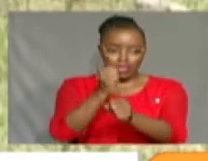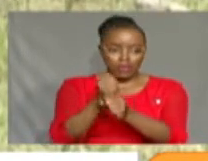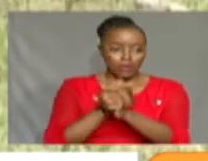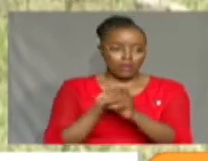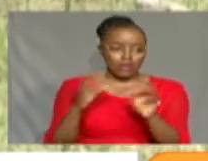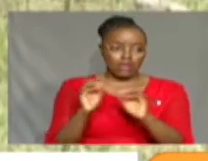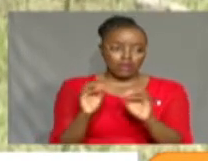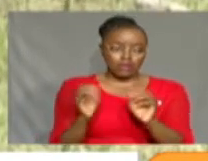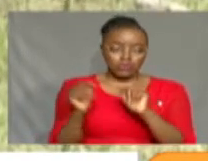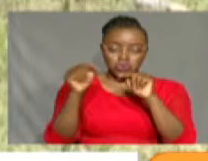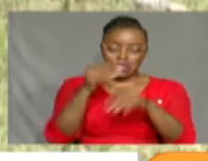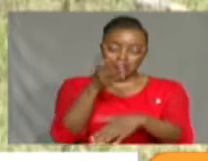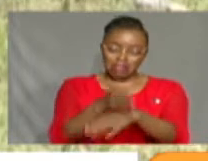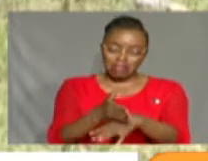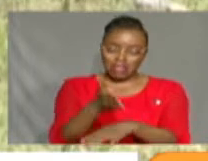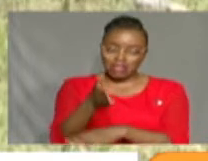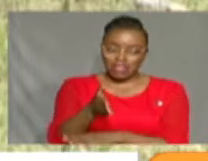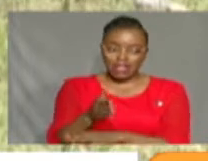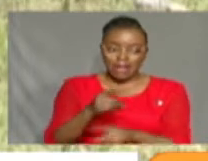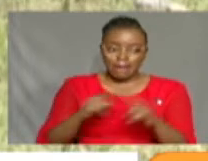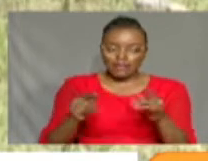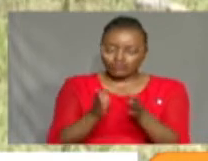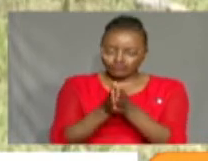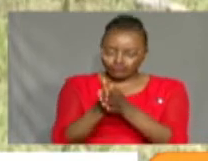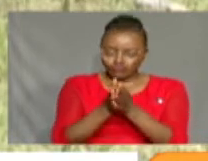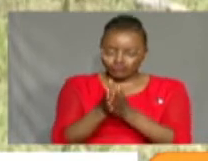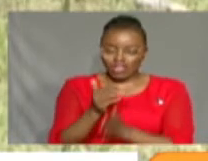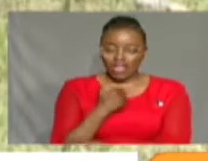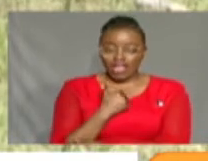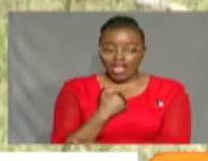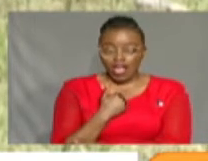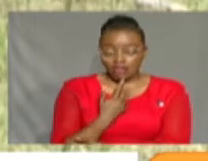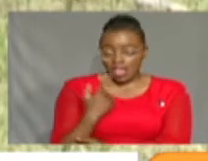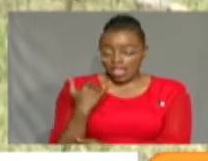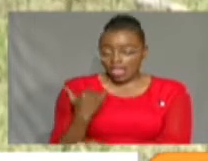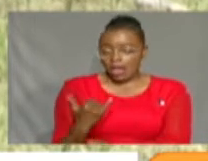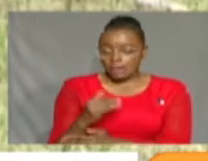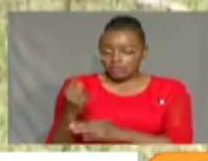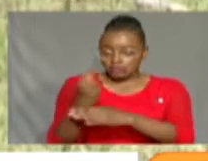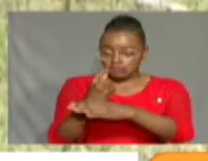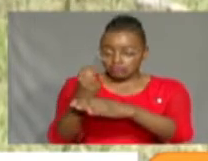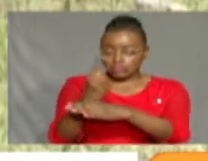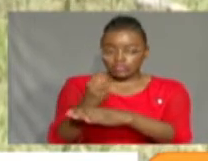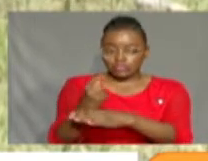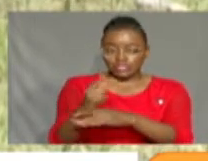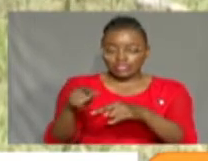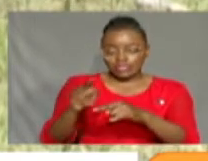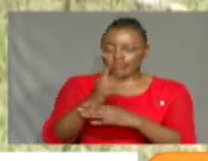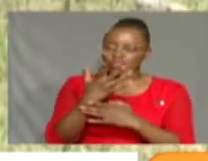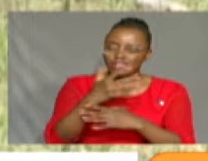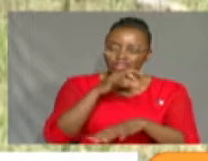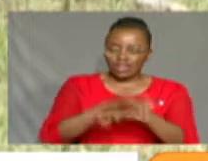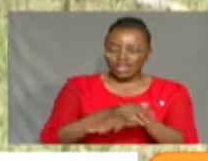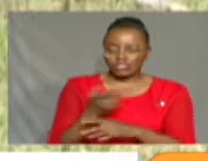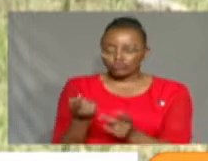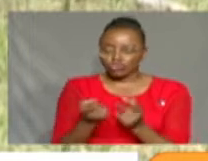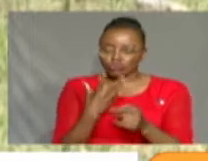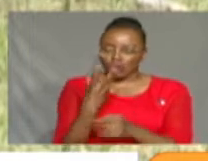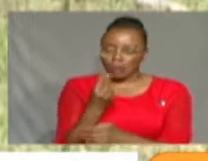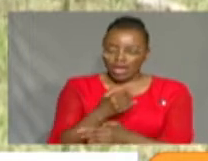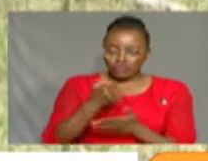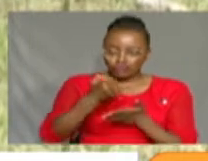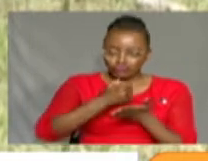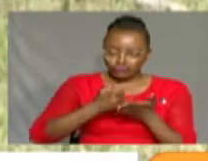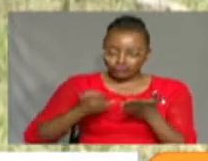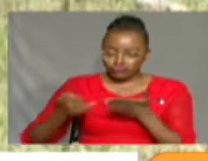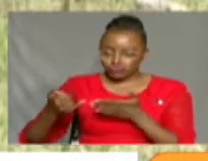alikuwa anakuja tu kukaa hapa na mimi lakini alikuwa na hiyo interest. Currently saizi nilimtrain, at least yeye pia saizi anapata mapato, anachora na